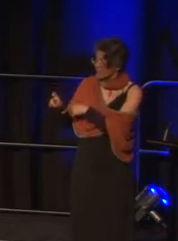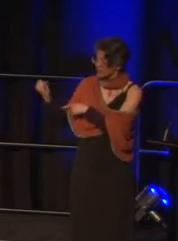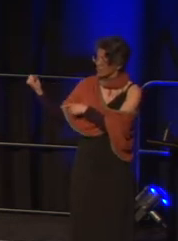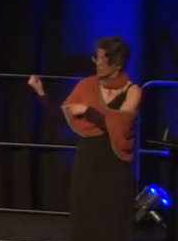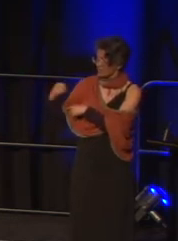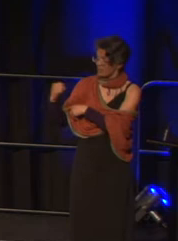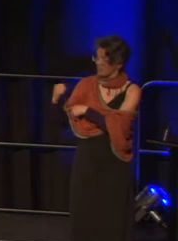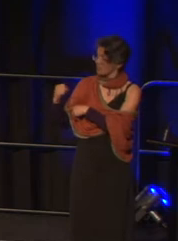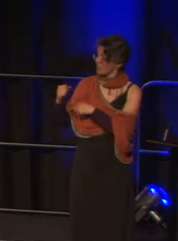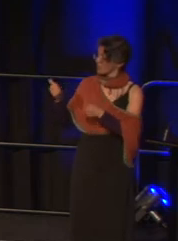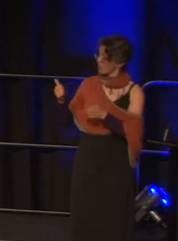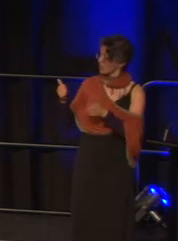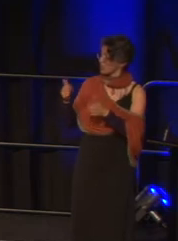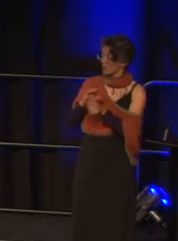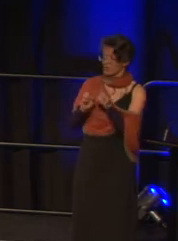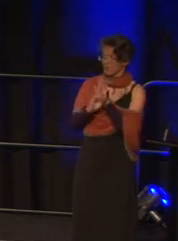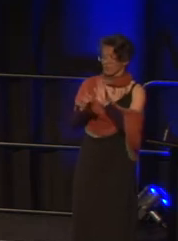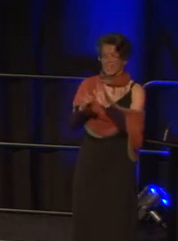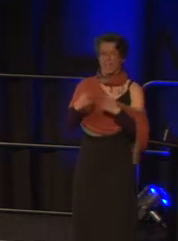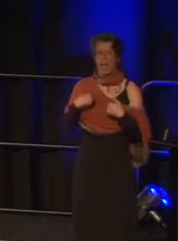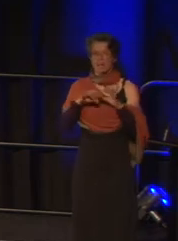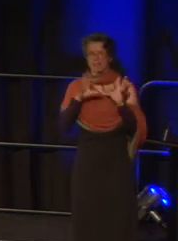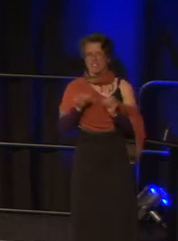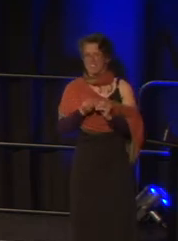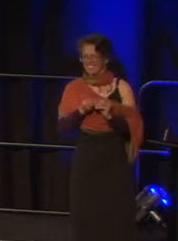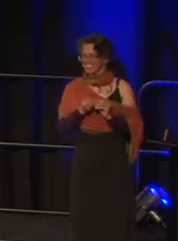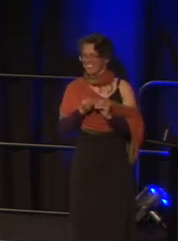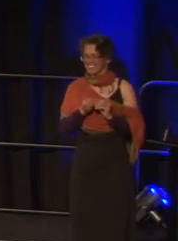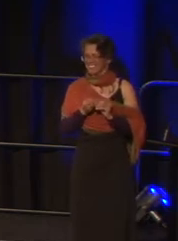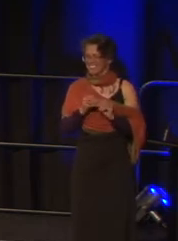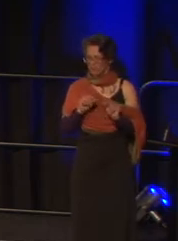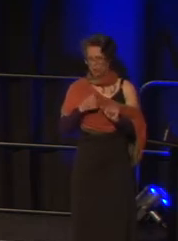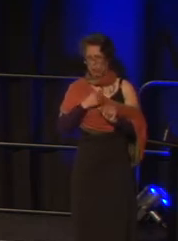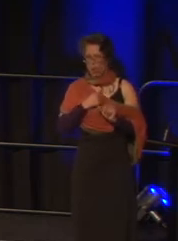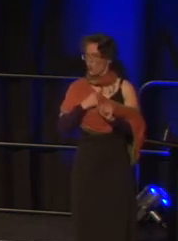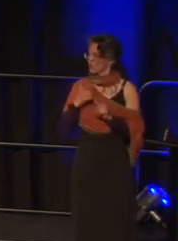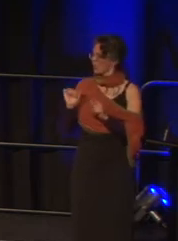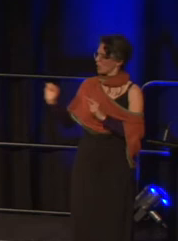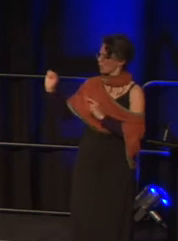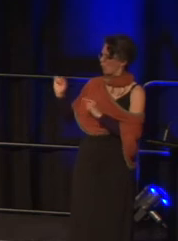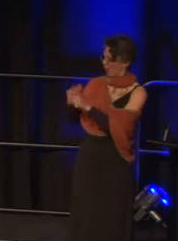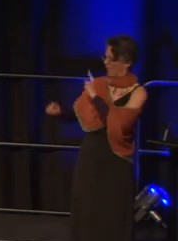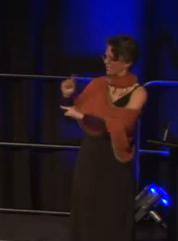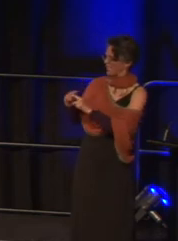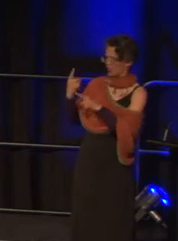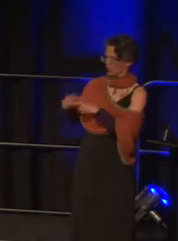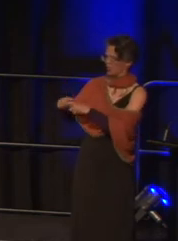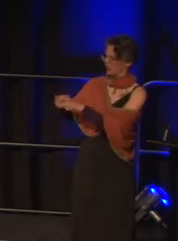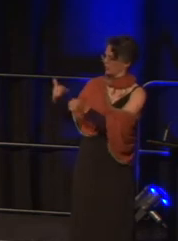Yes. You'd be the crime spokesman, the justice I'm spokesperson. Everything. Yeah. Everything. I do you must have very efficient meetings then, in terms of